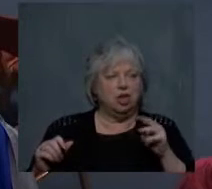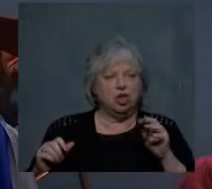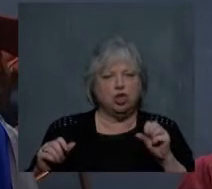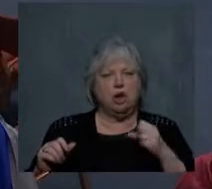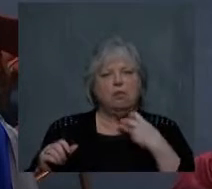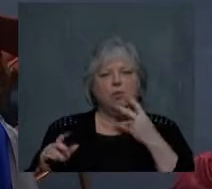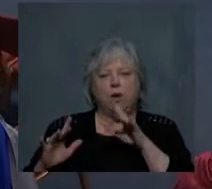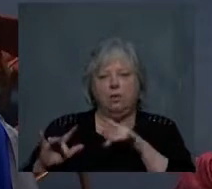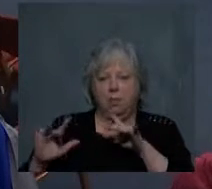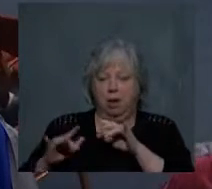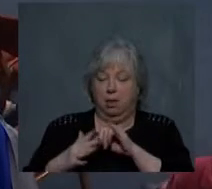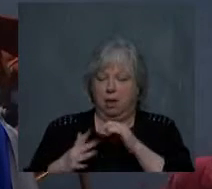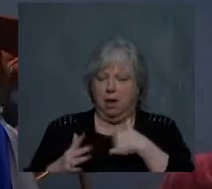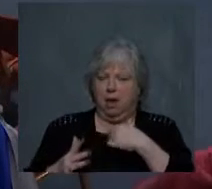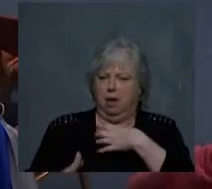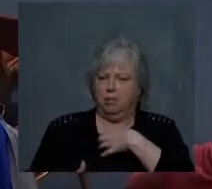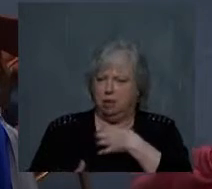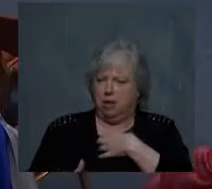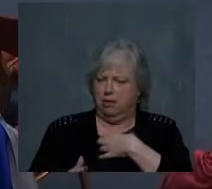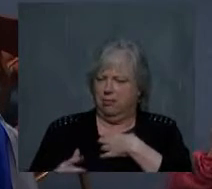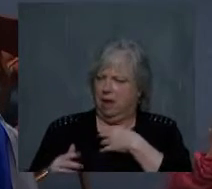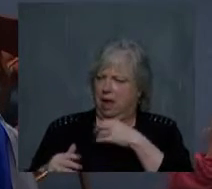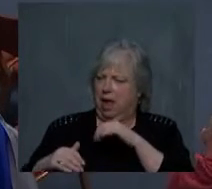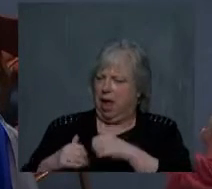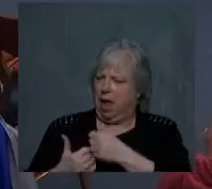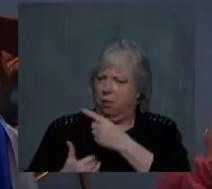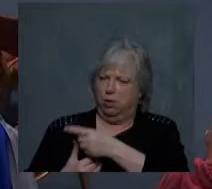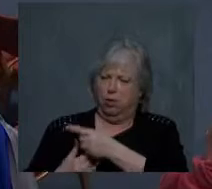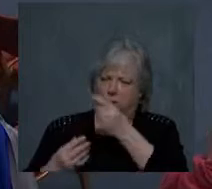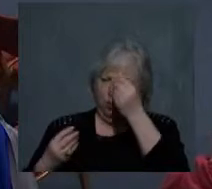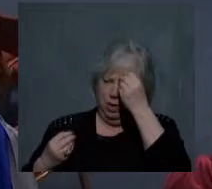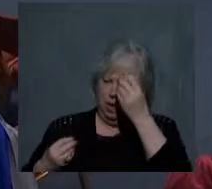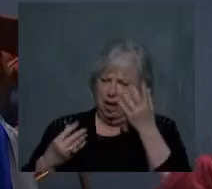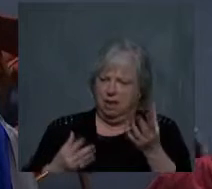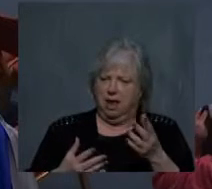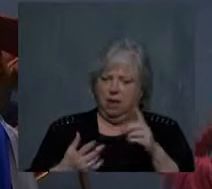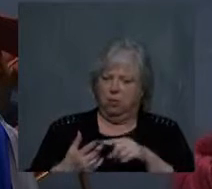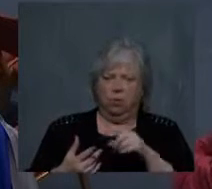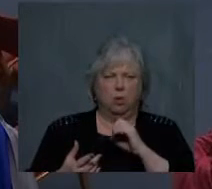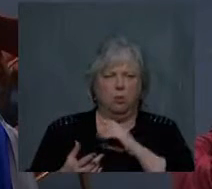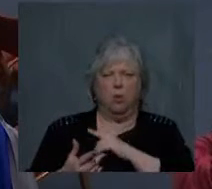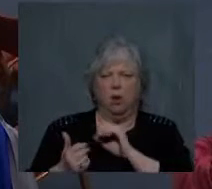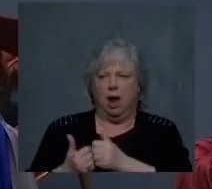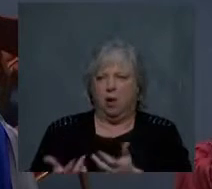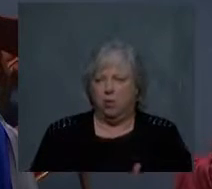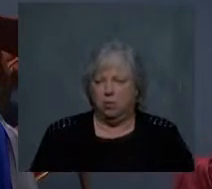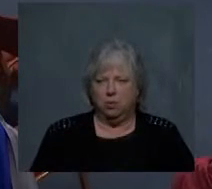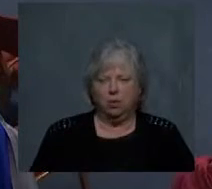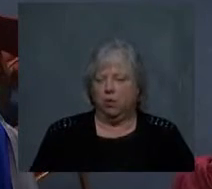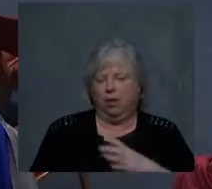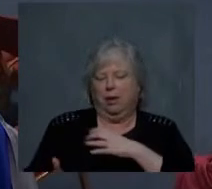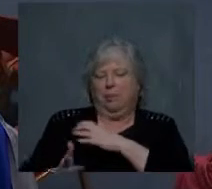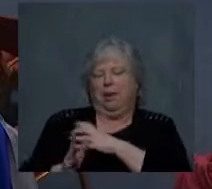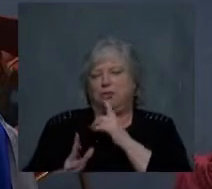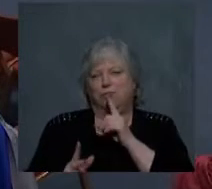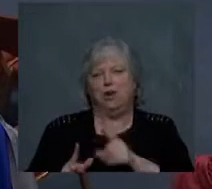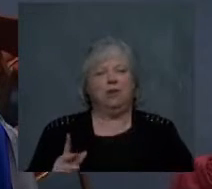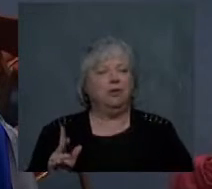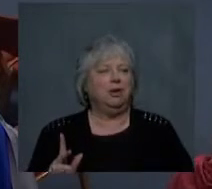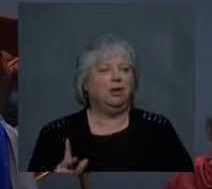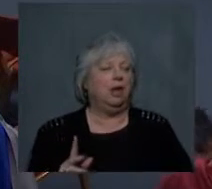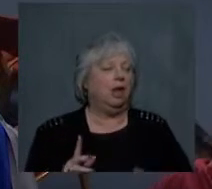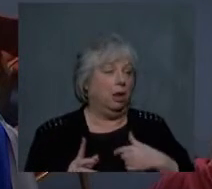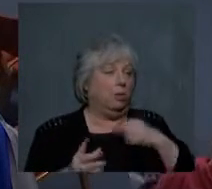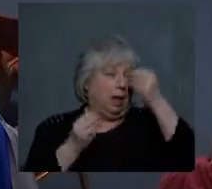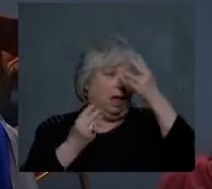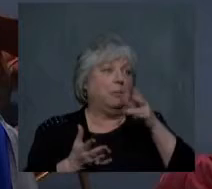that I objected. Okay, how would you relay that objection to the board? The commission, rather. We just let